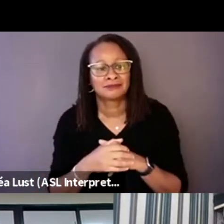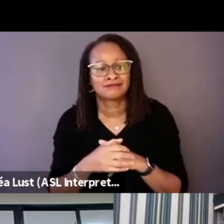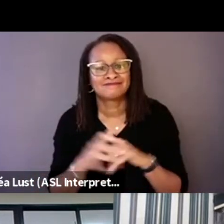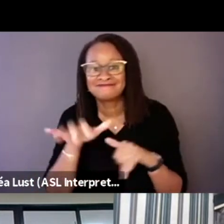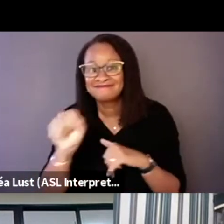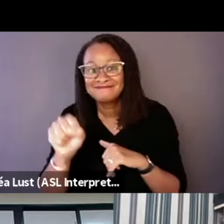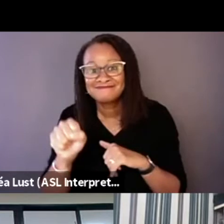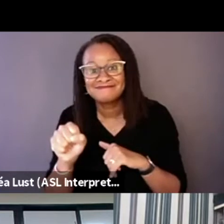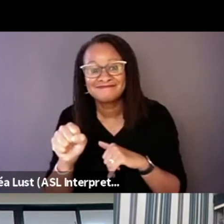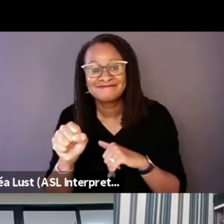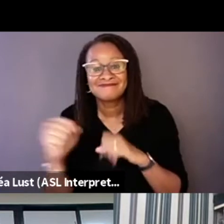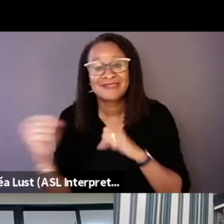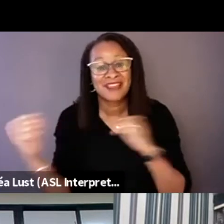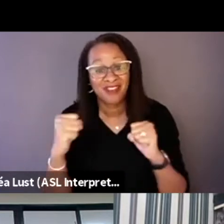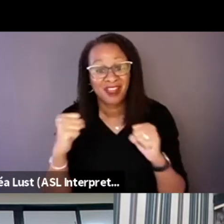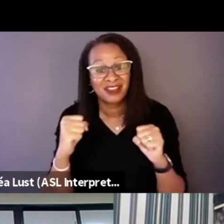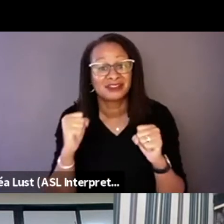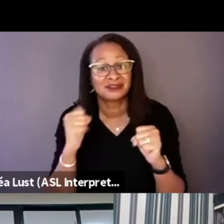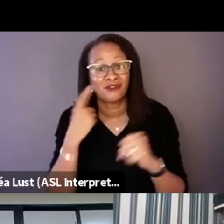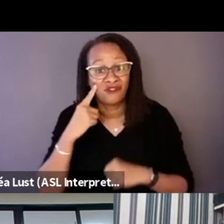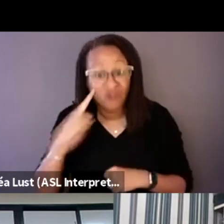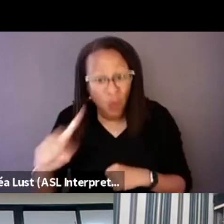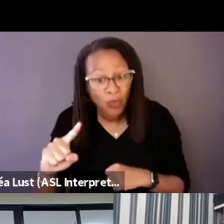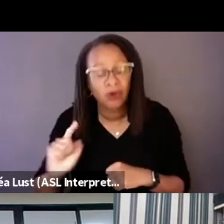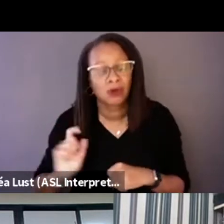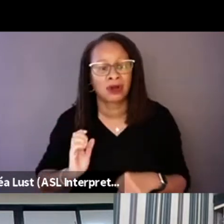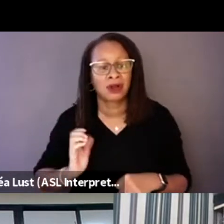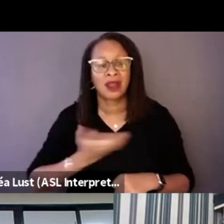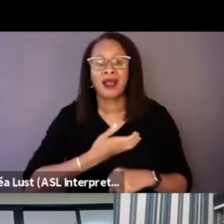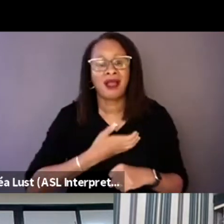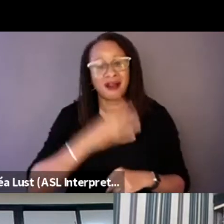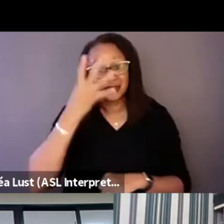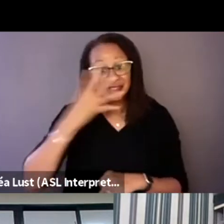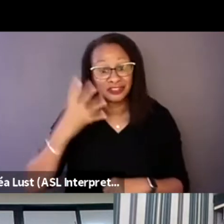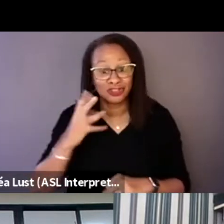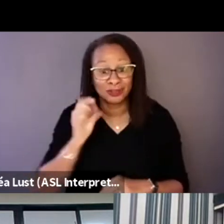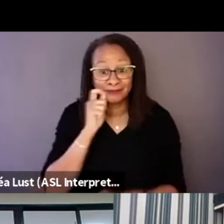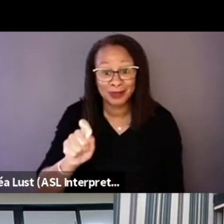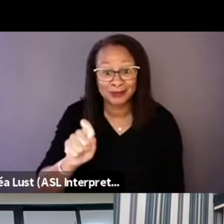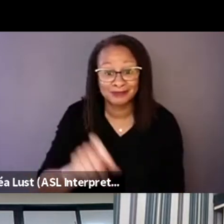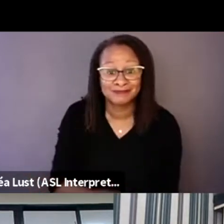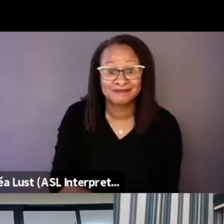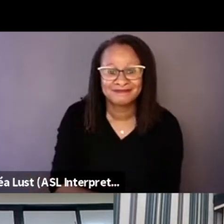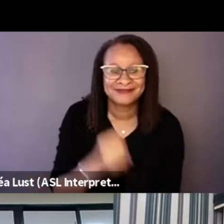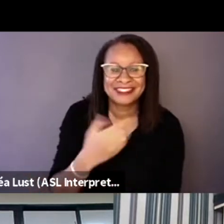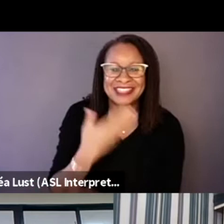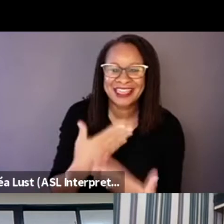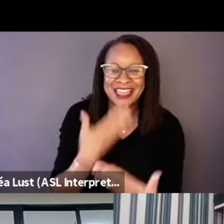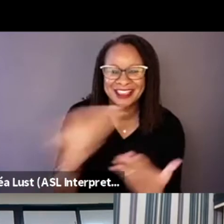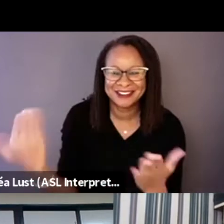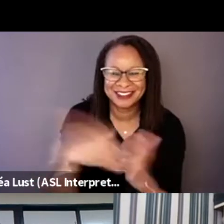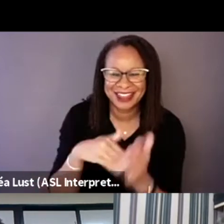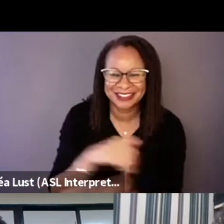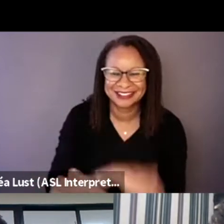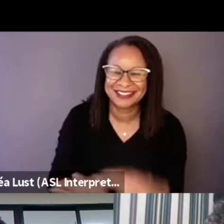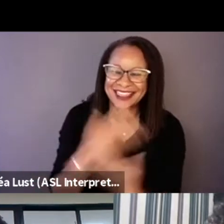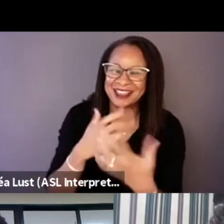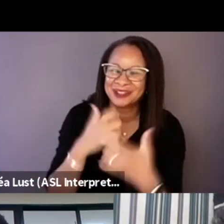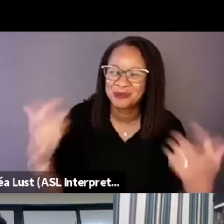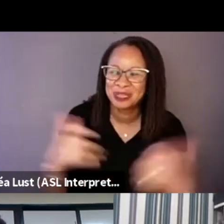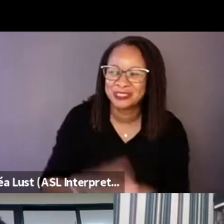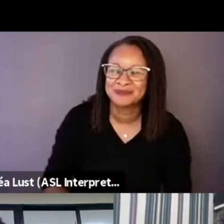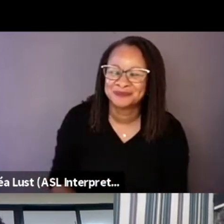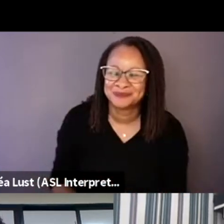yes, and fighting for our citizenship. So thank you one more time. Thank you so much. Thank